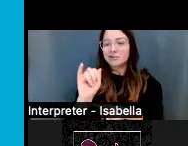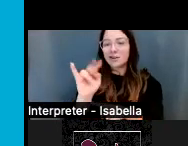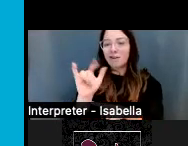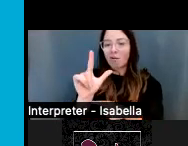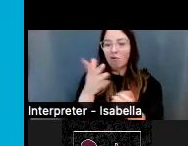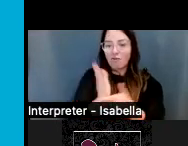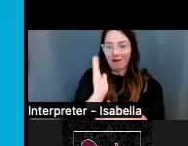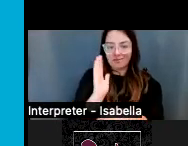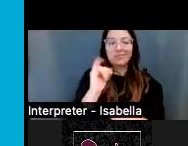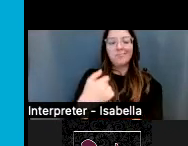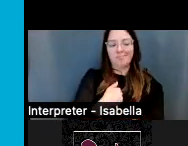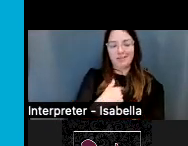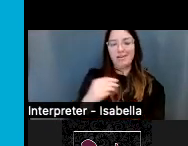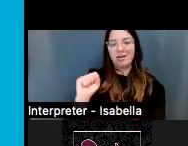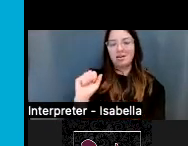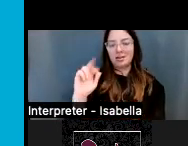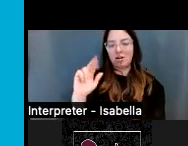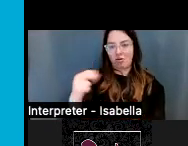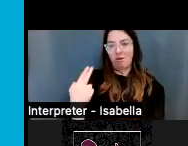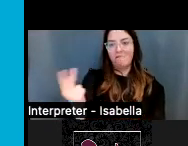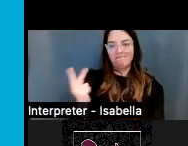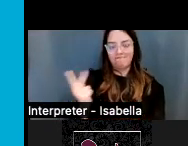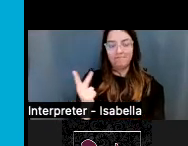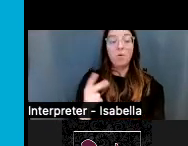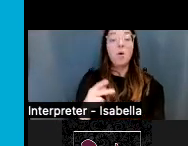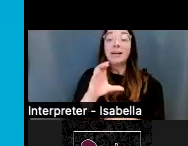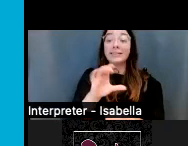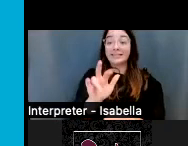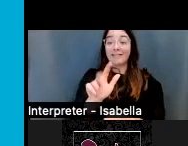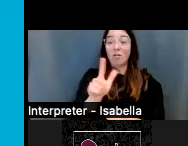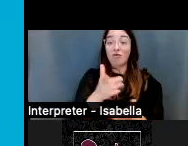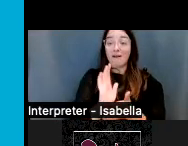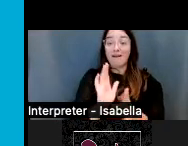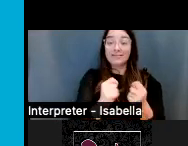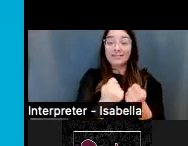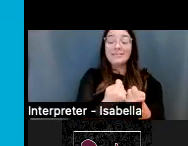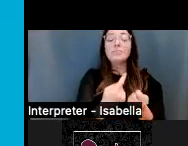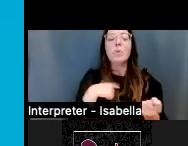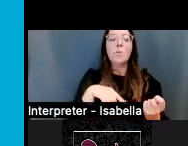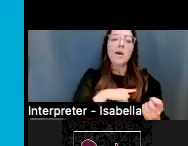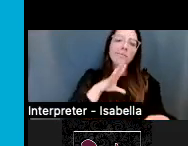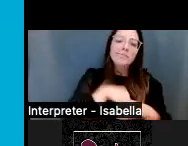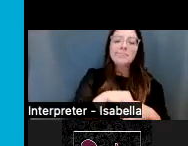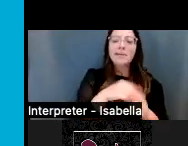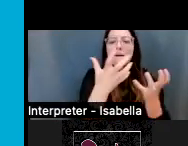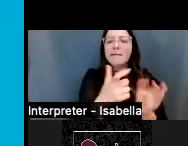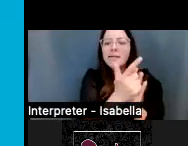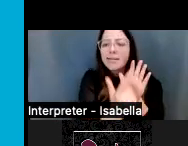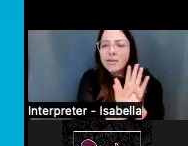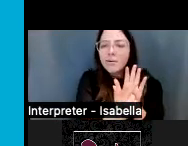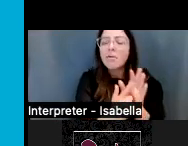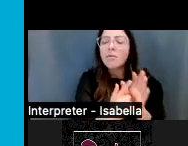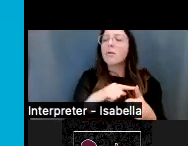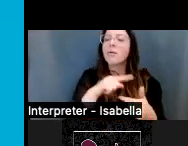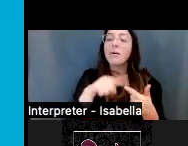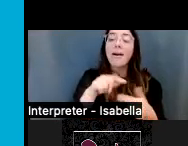and I are both on. And on the civil rights team, we do a whole lot of legal work, anything from